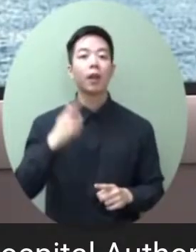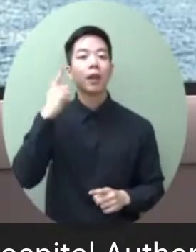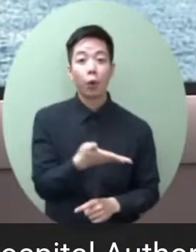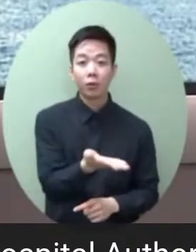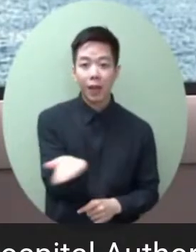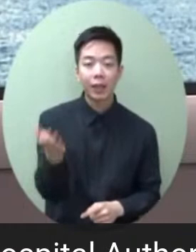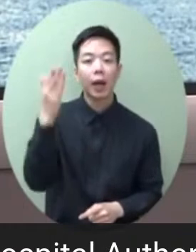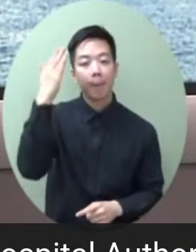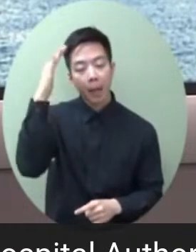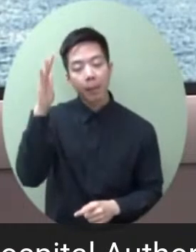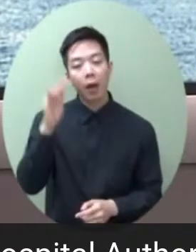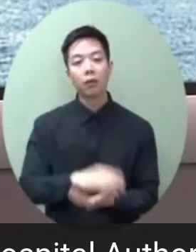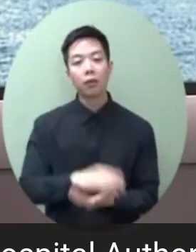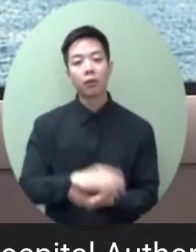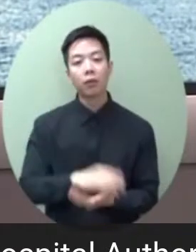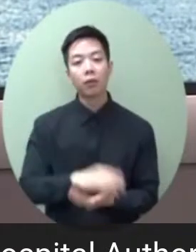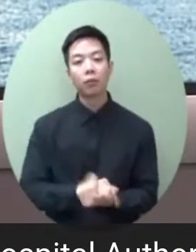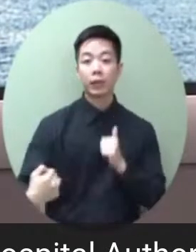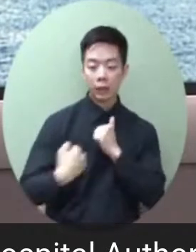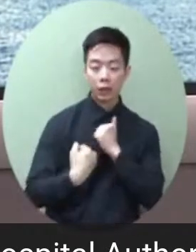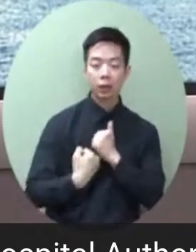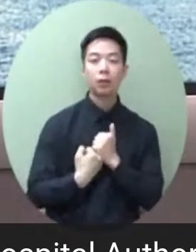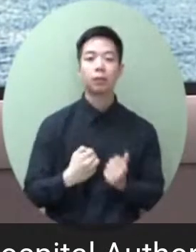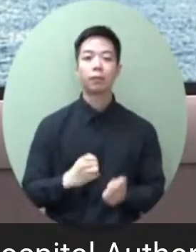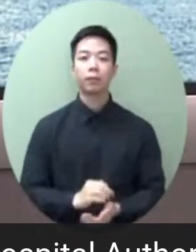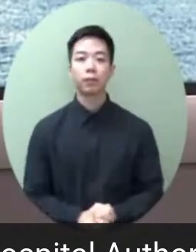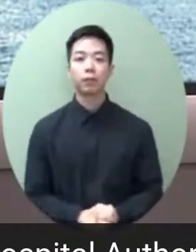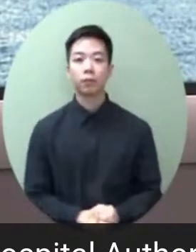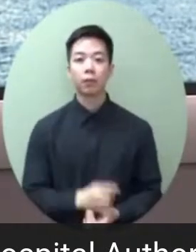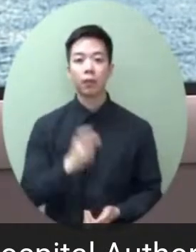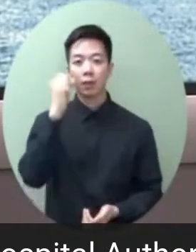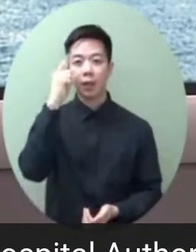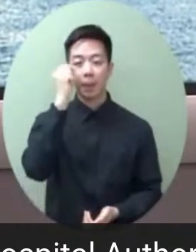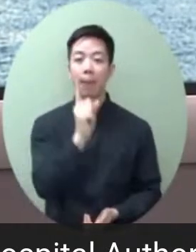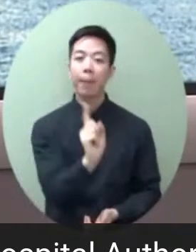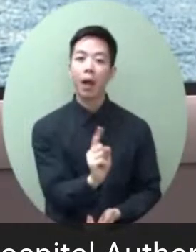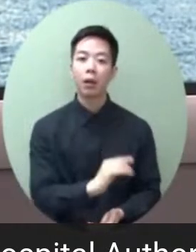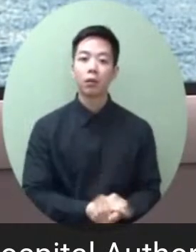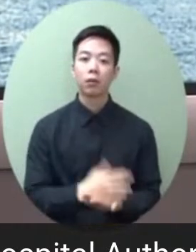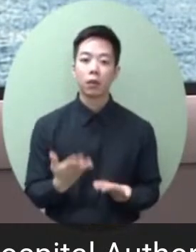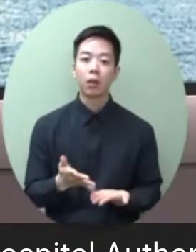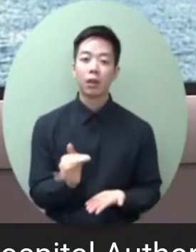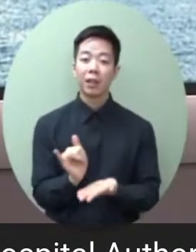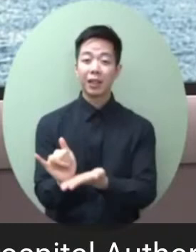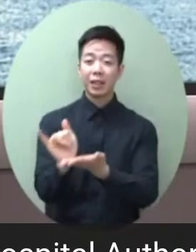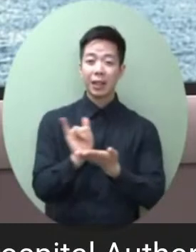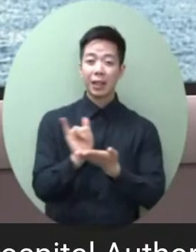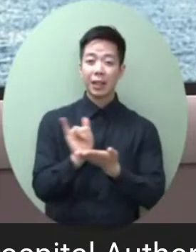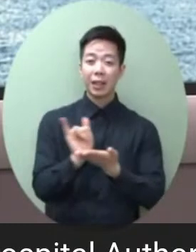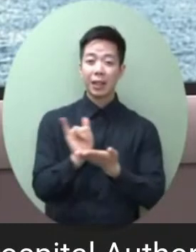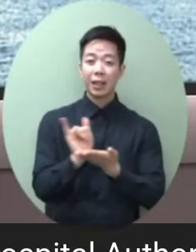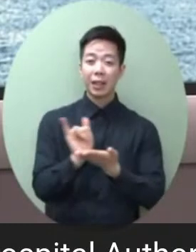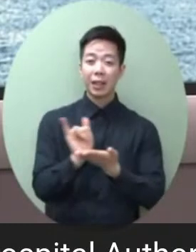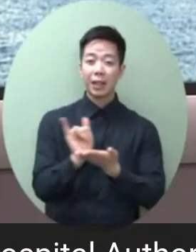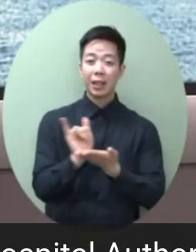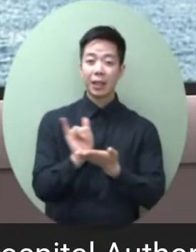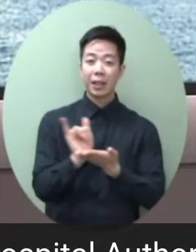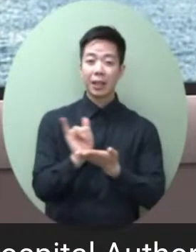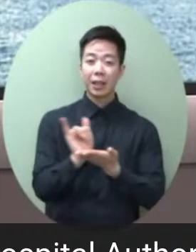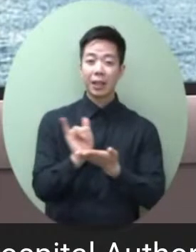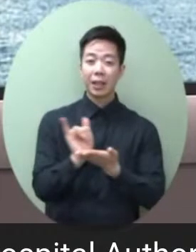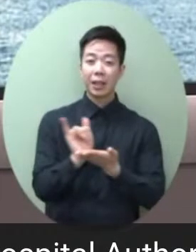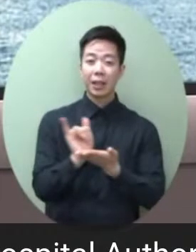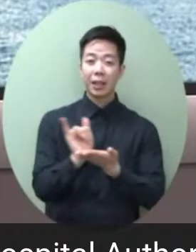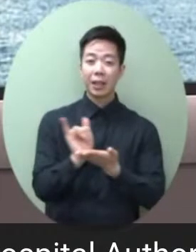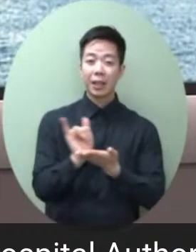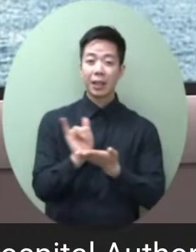hospitals specialized in receiving COVID patients. Hope the public can understand and support our decision, especially those preliminary positive cases that